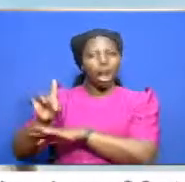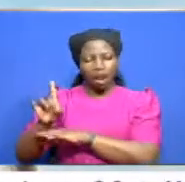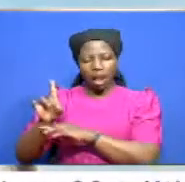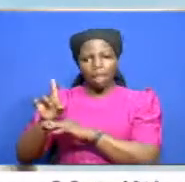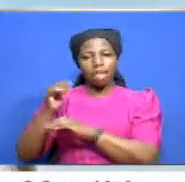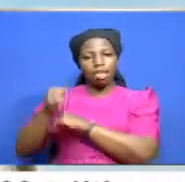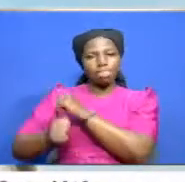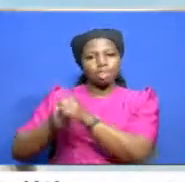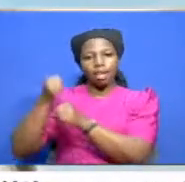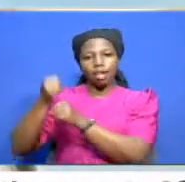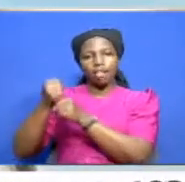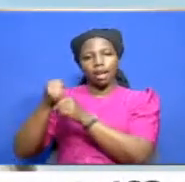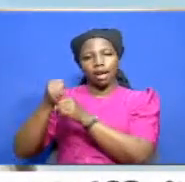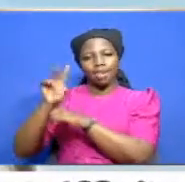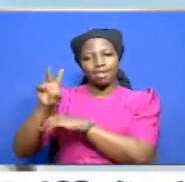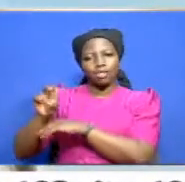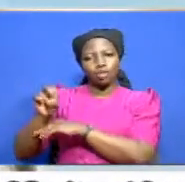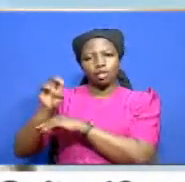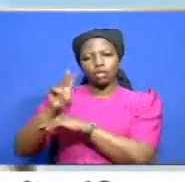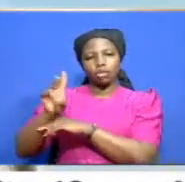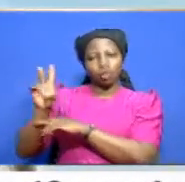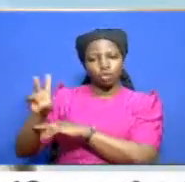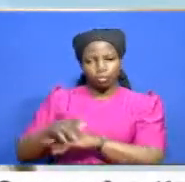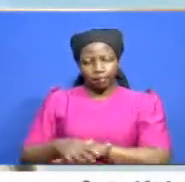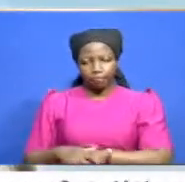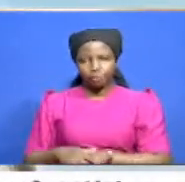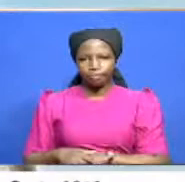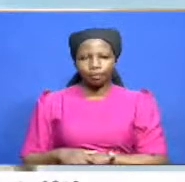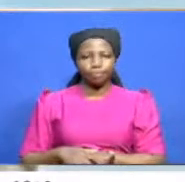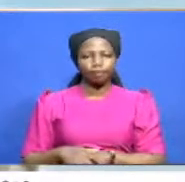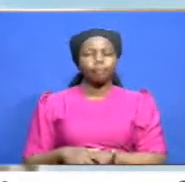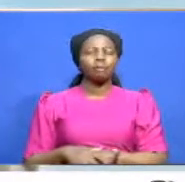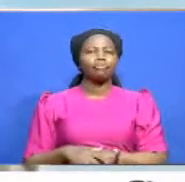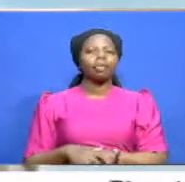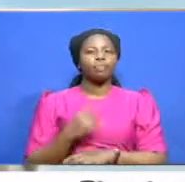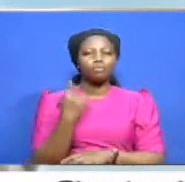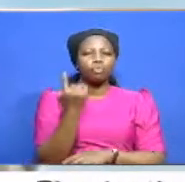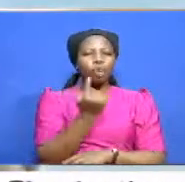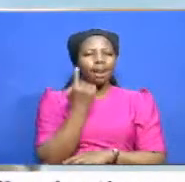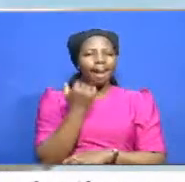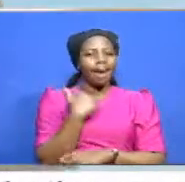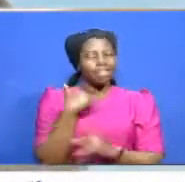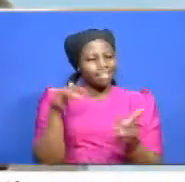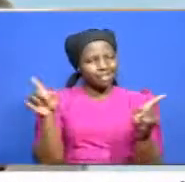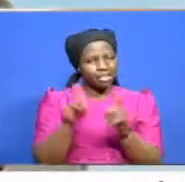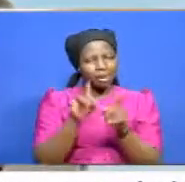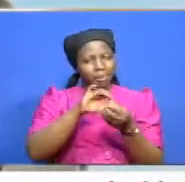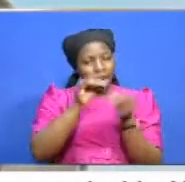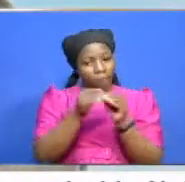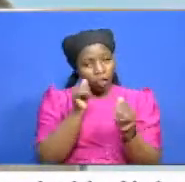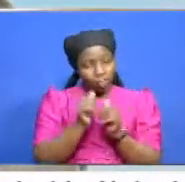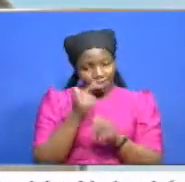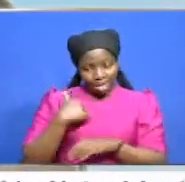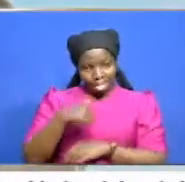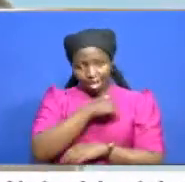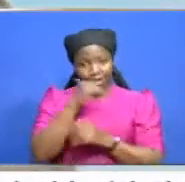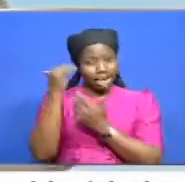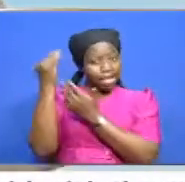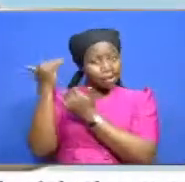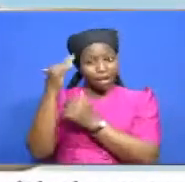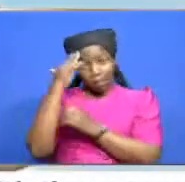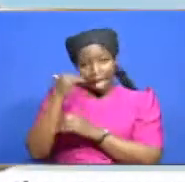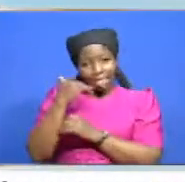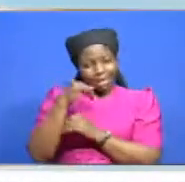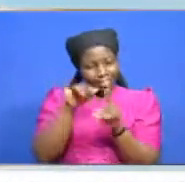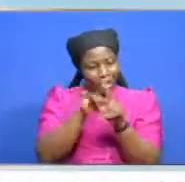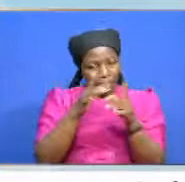year 2022. Mm-hmm. We will just have the same number which we anticipated, because mm-hmm. the same who